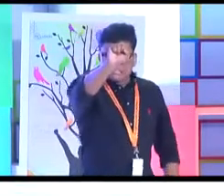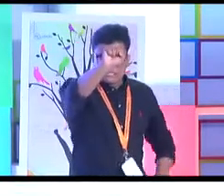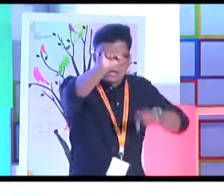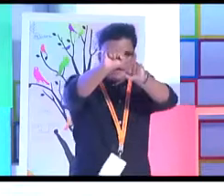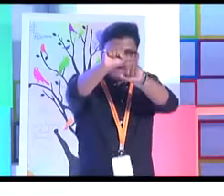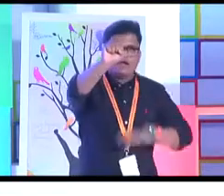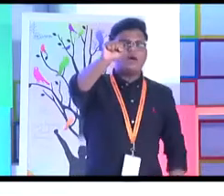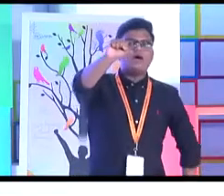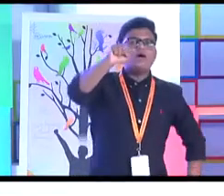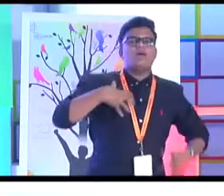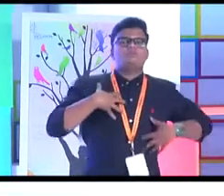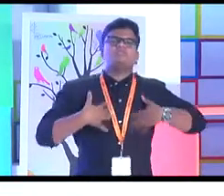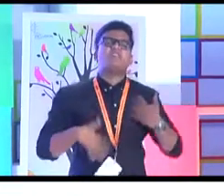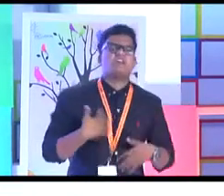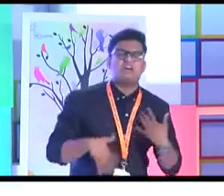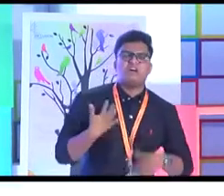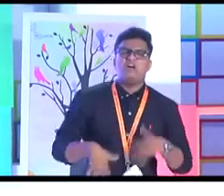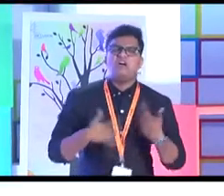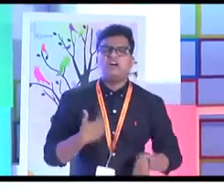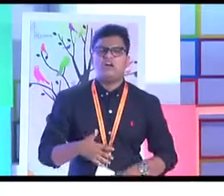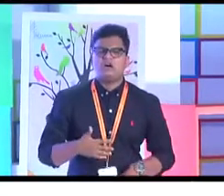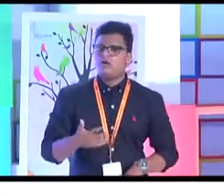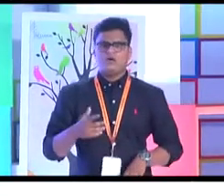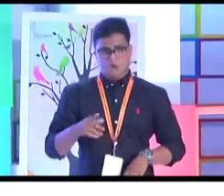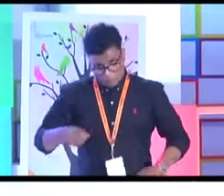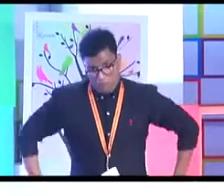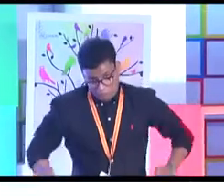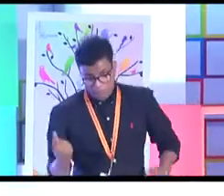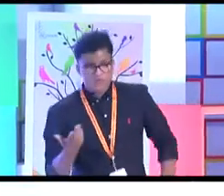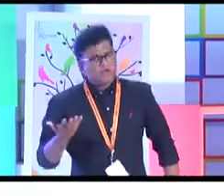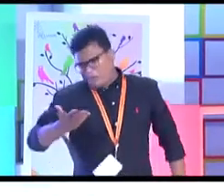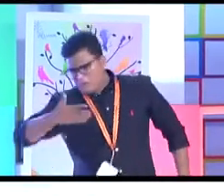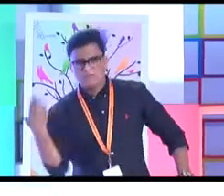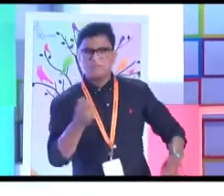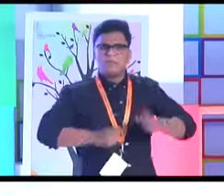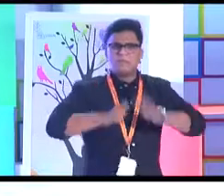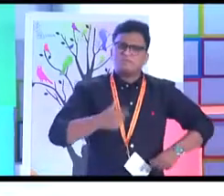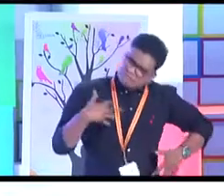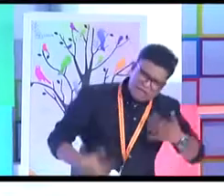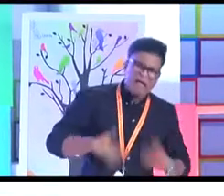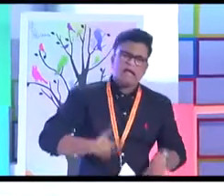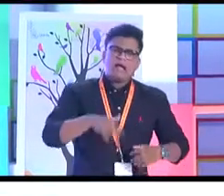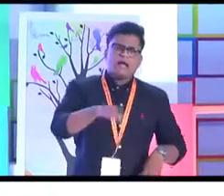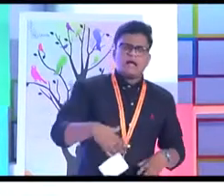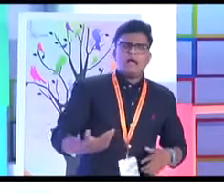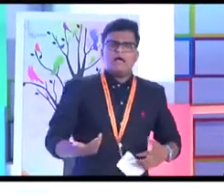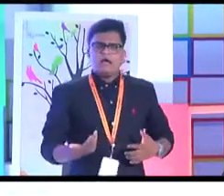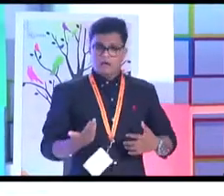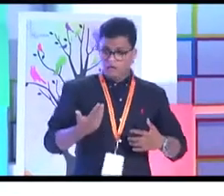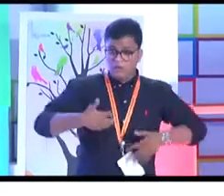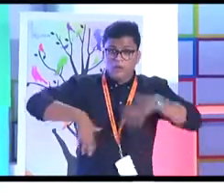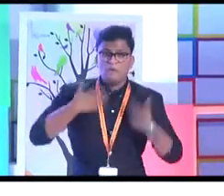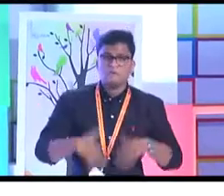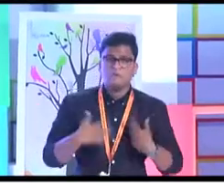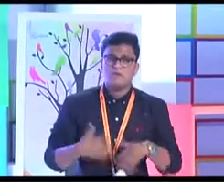not only the people like us in wheelchair. We all have suffering. So first S is suffering, and make all of your suffering